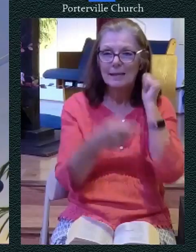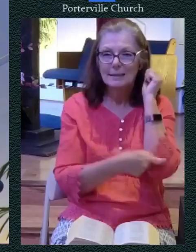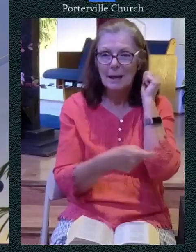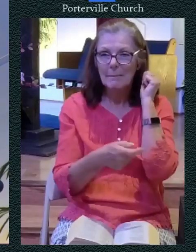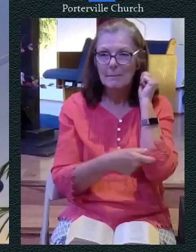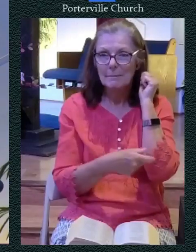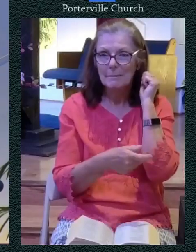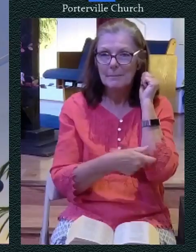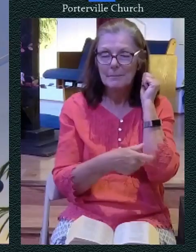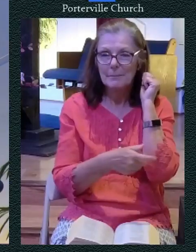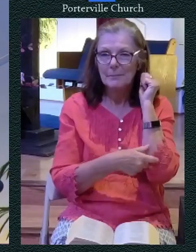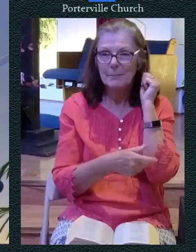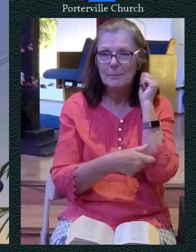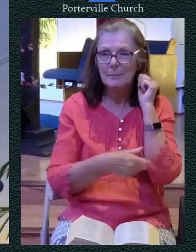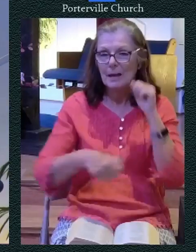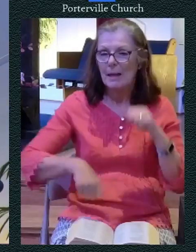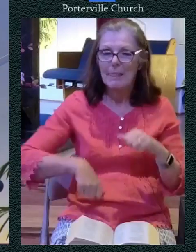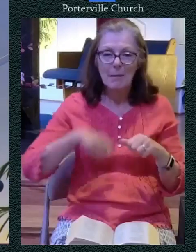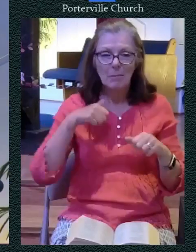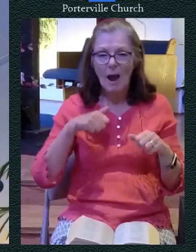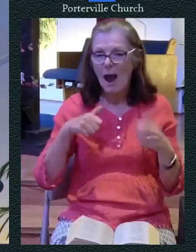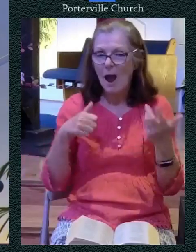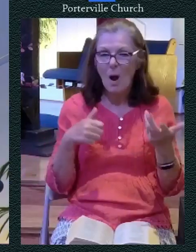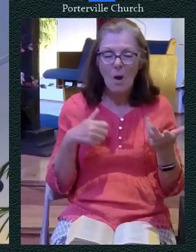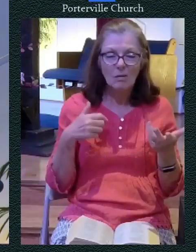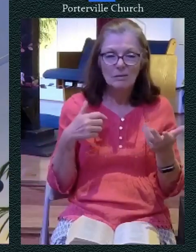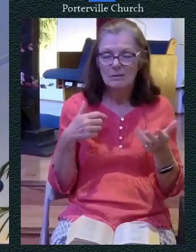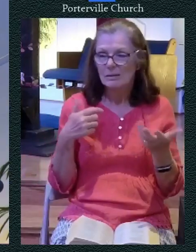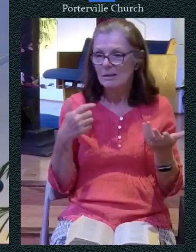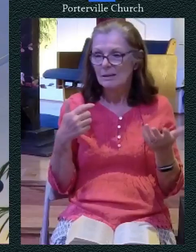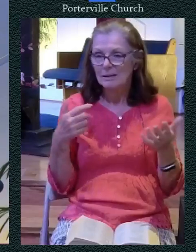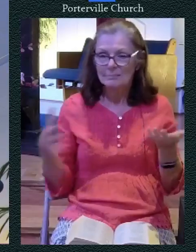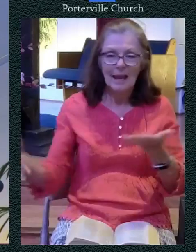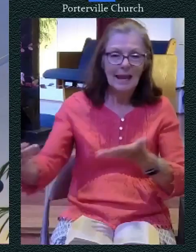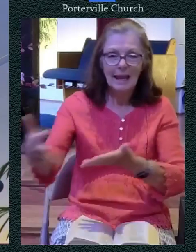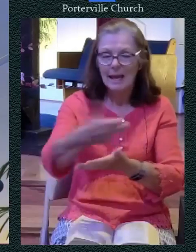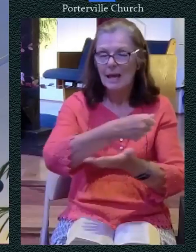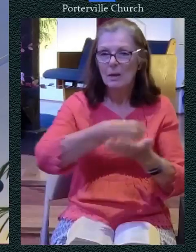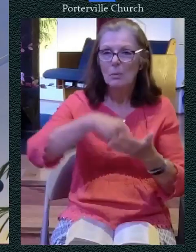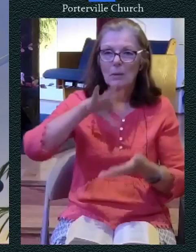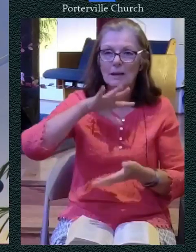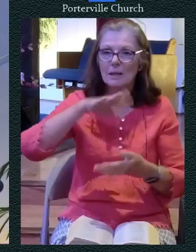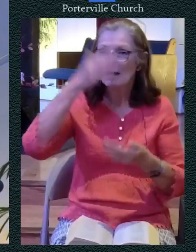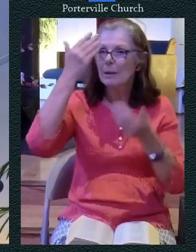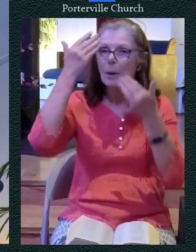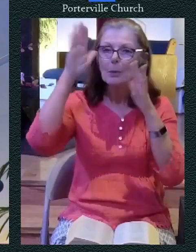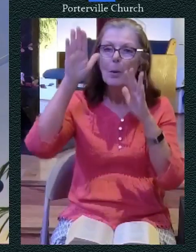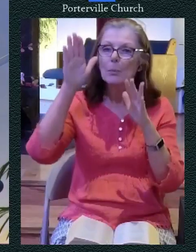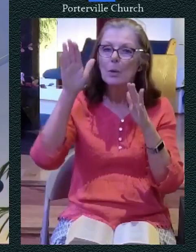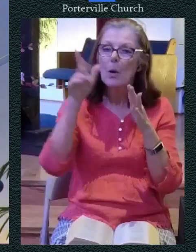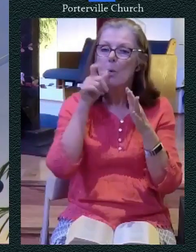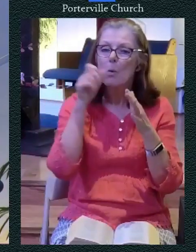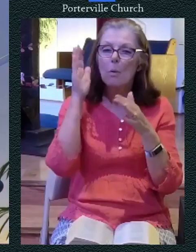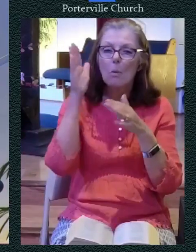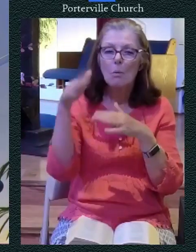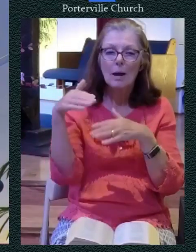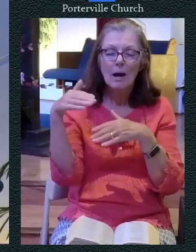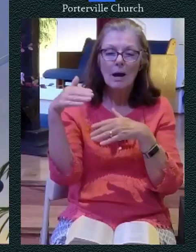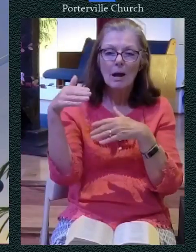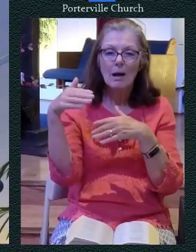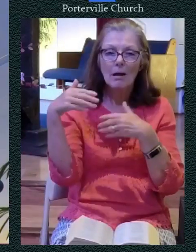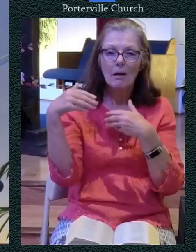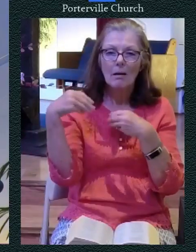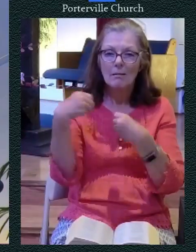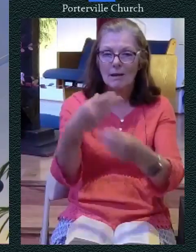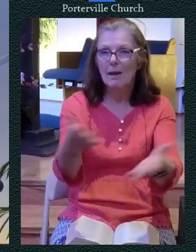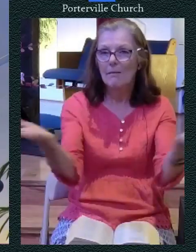an uproar for nothing. He amasses riches and does not know who will gather them. So David is asking